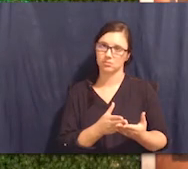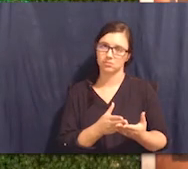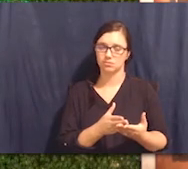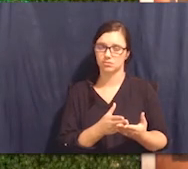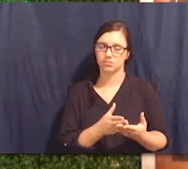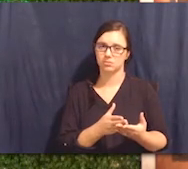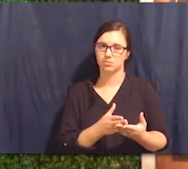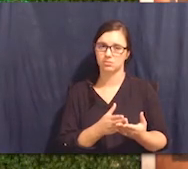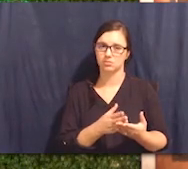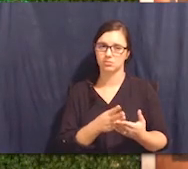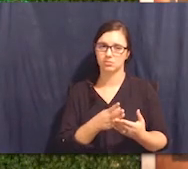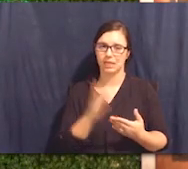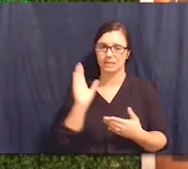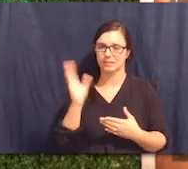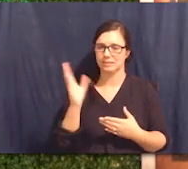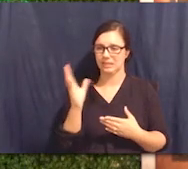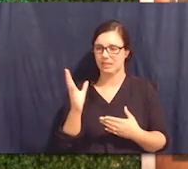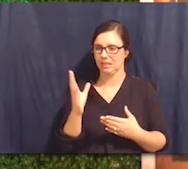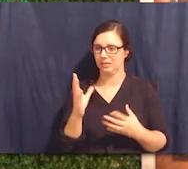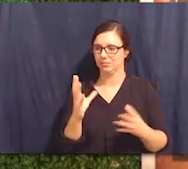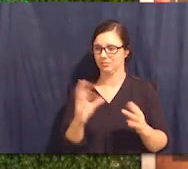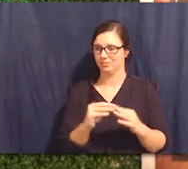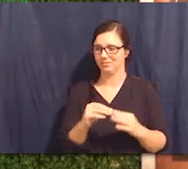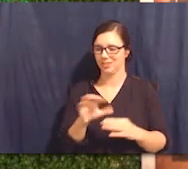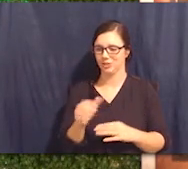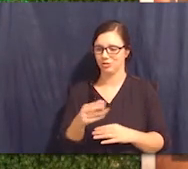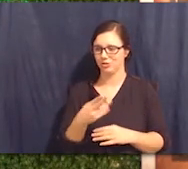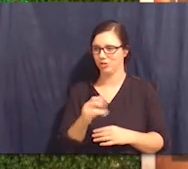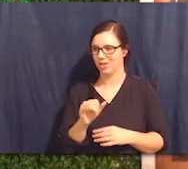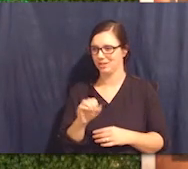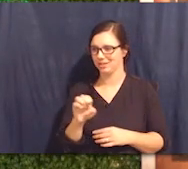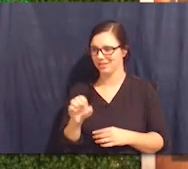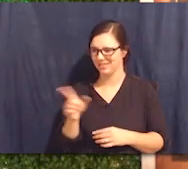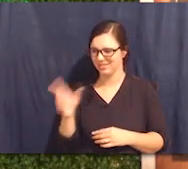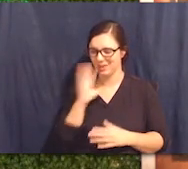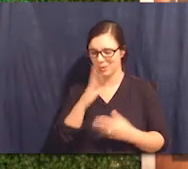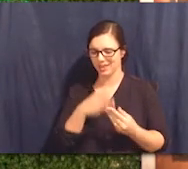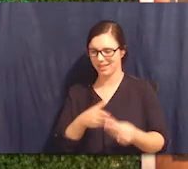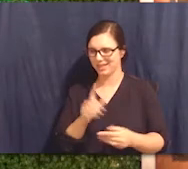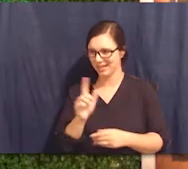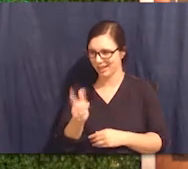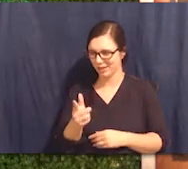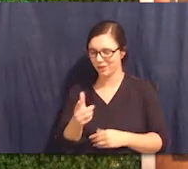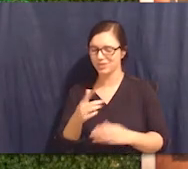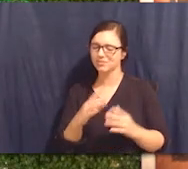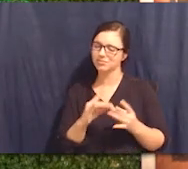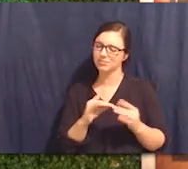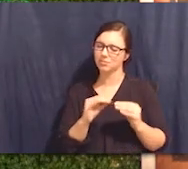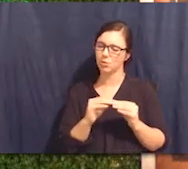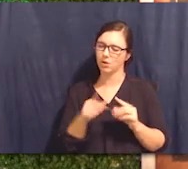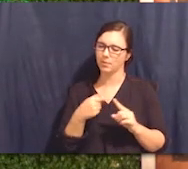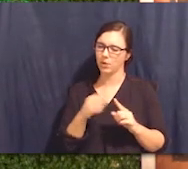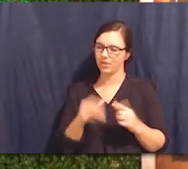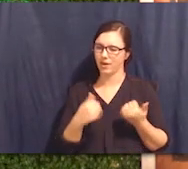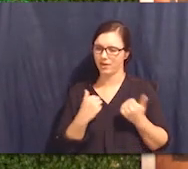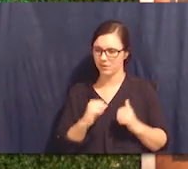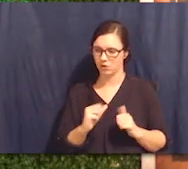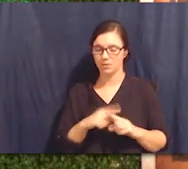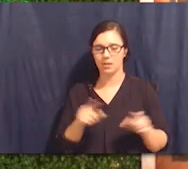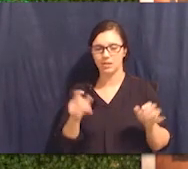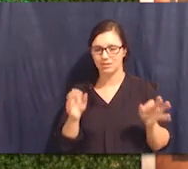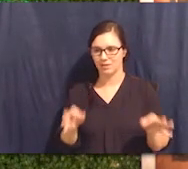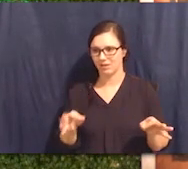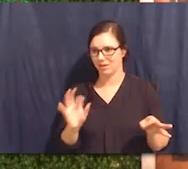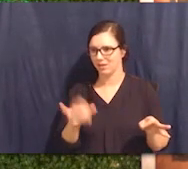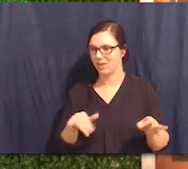There's a speaking engagement that Ms. Chelsea will lead later that we'll talk a little bit about more about those efforts, but